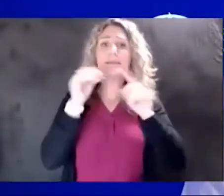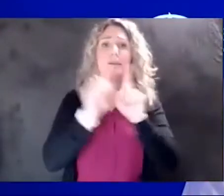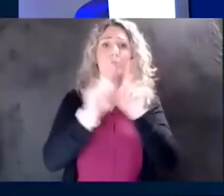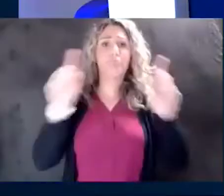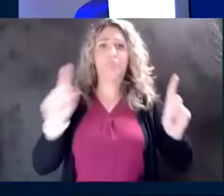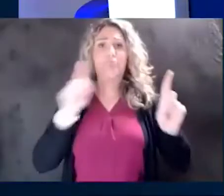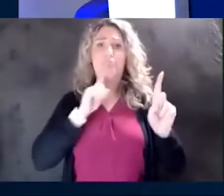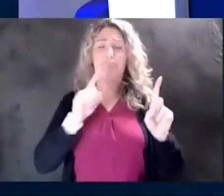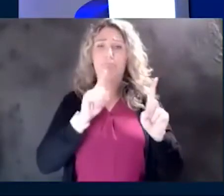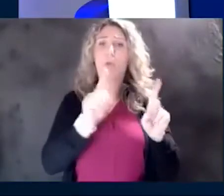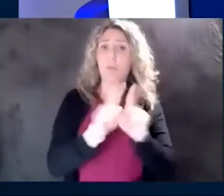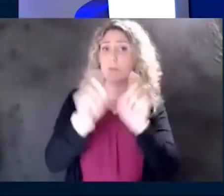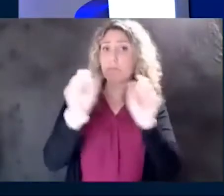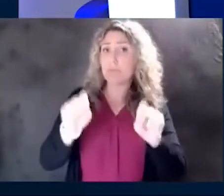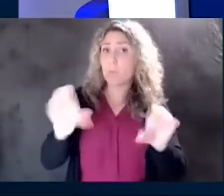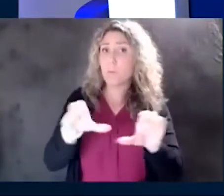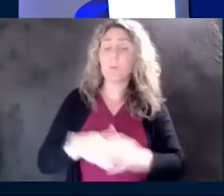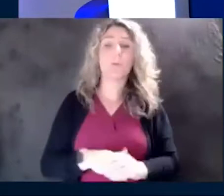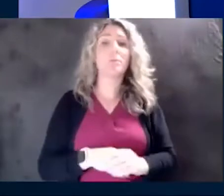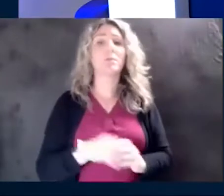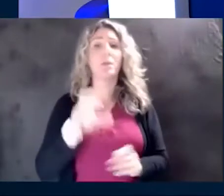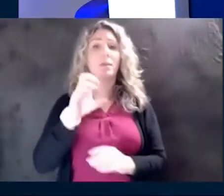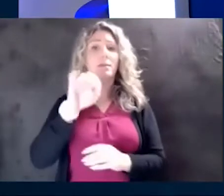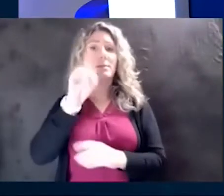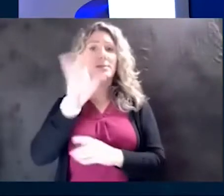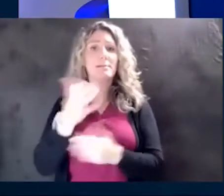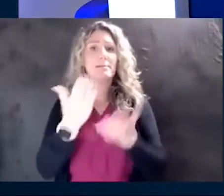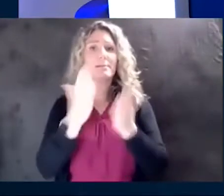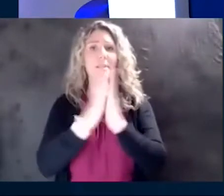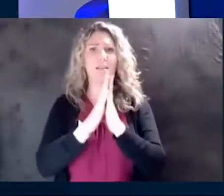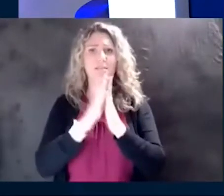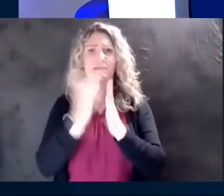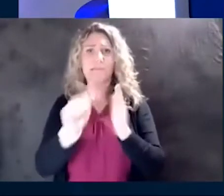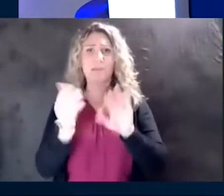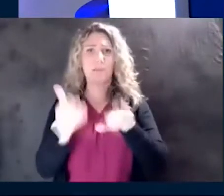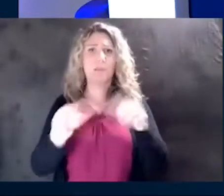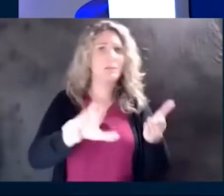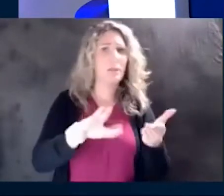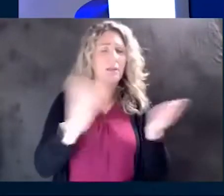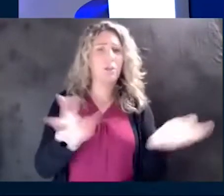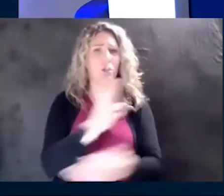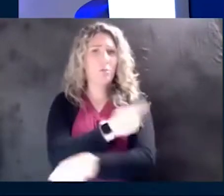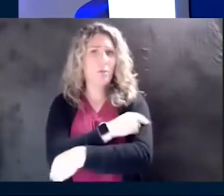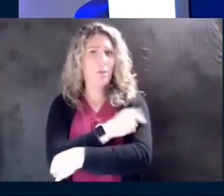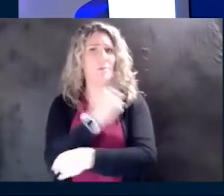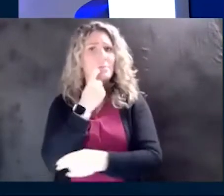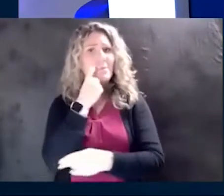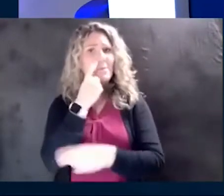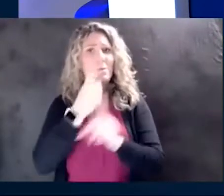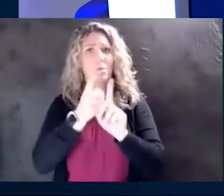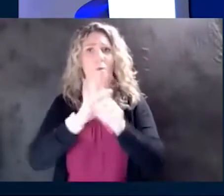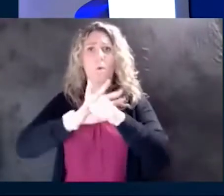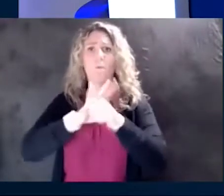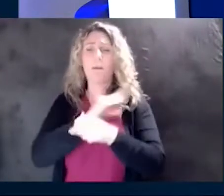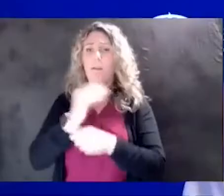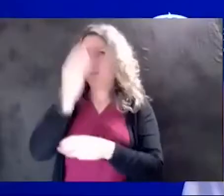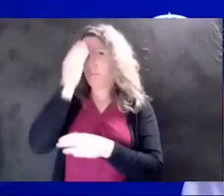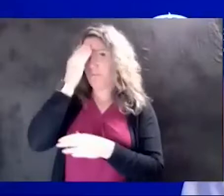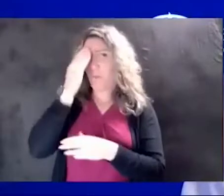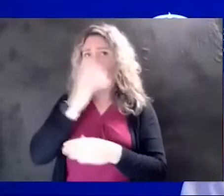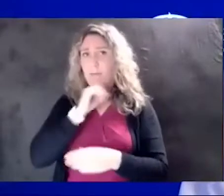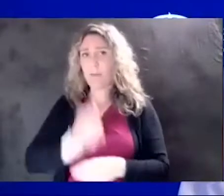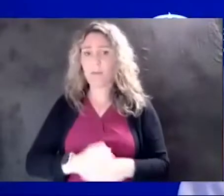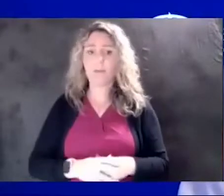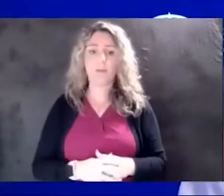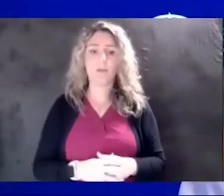well. Cindy is asking if we've had a death here at the hospital recently from COVID and if we knew how old the person was. I believe our